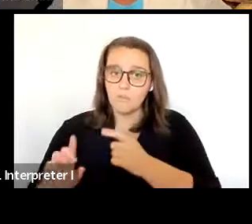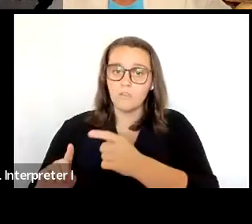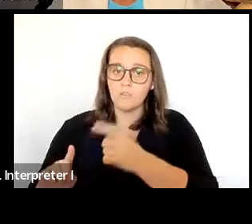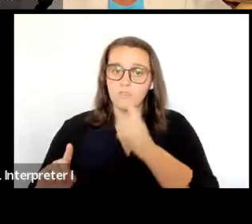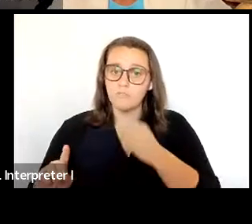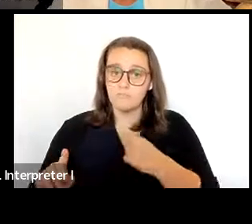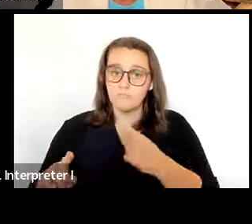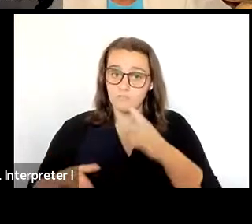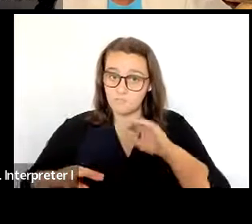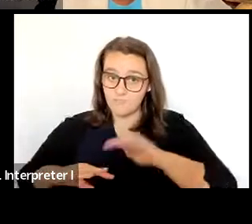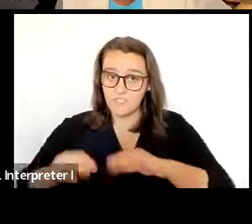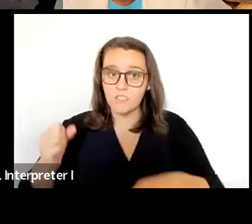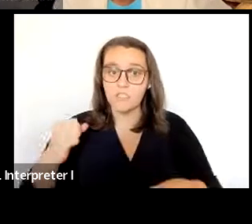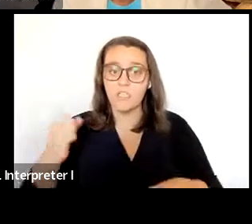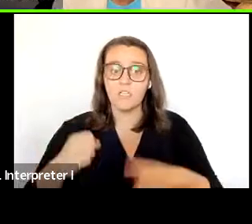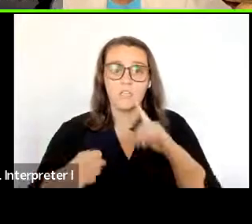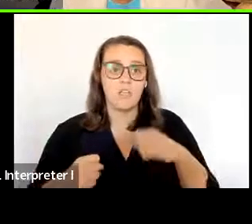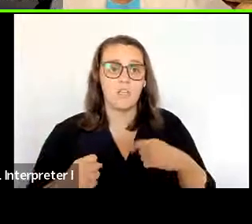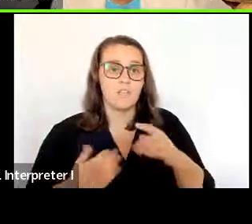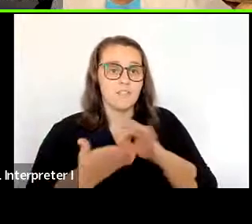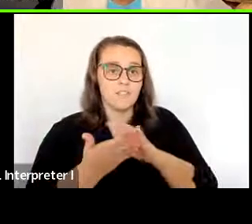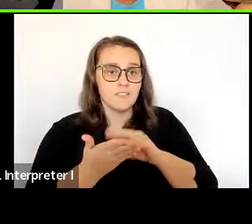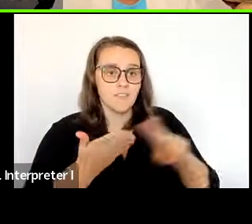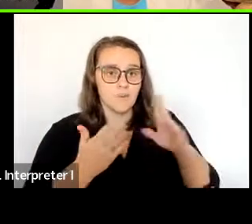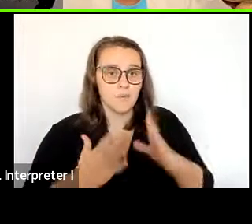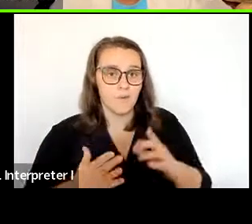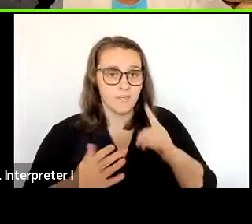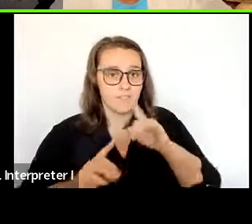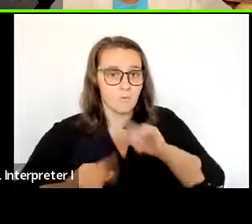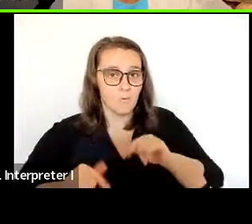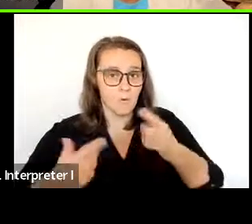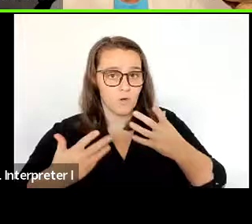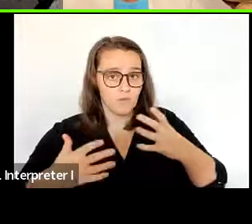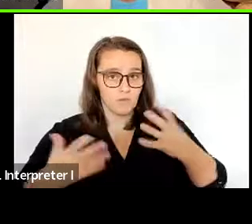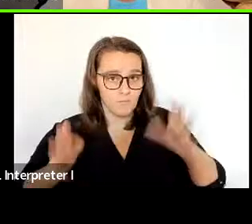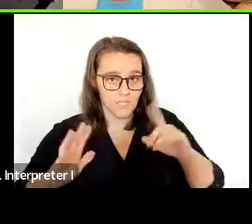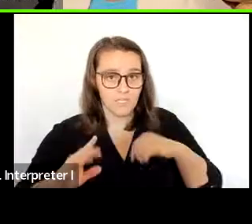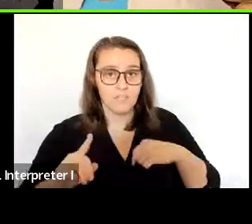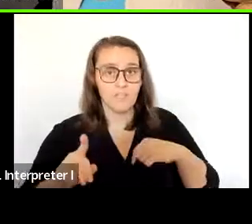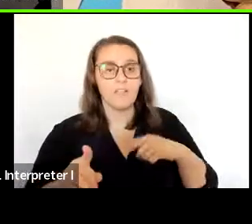is. Madam Secretary, is the record complete? Once the report and hearing record are filed.